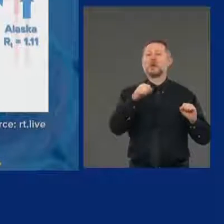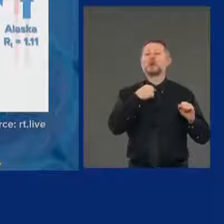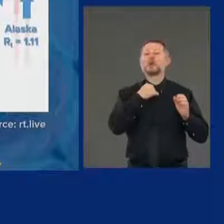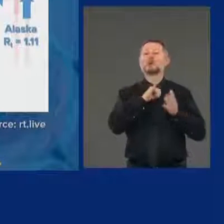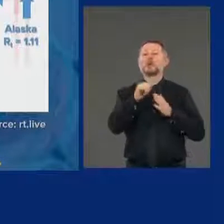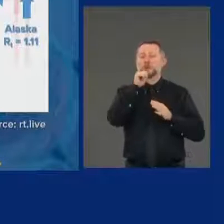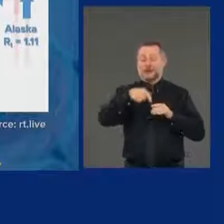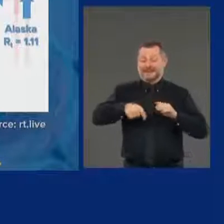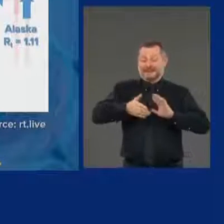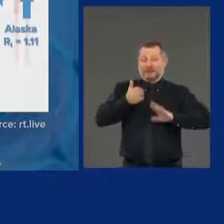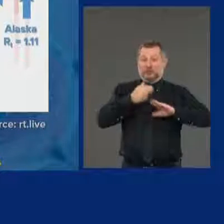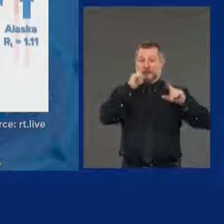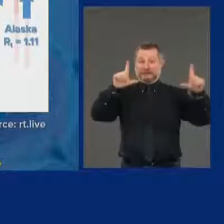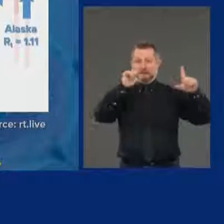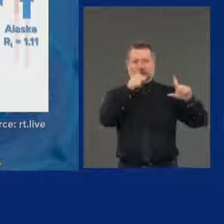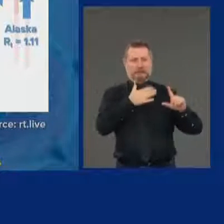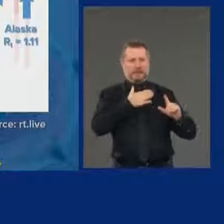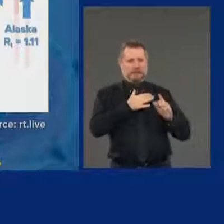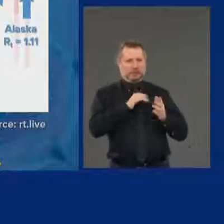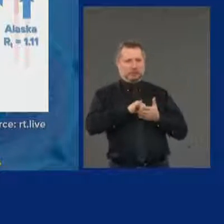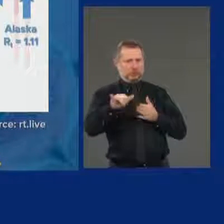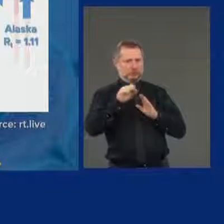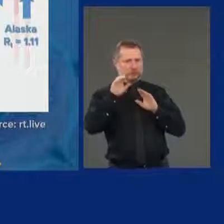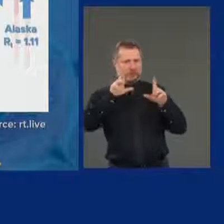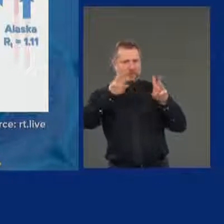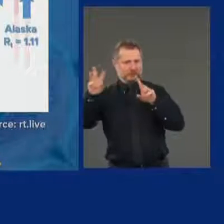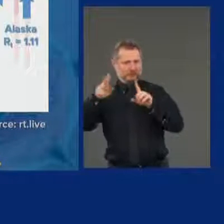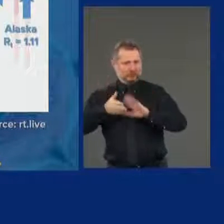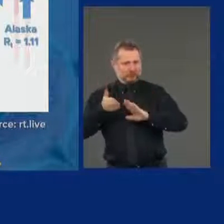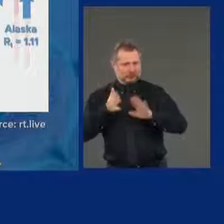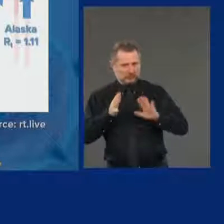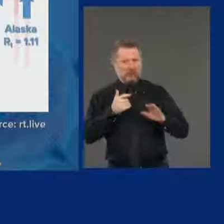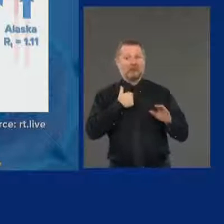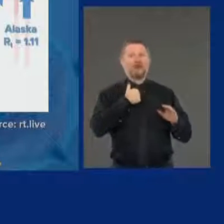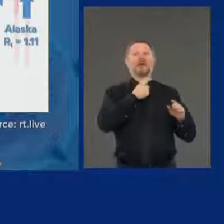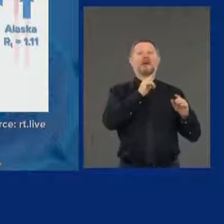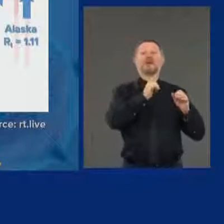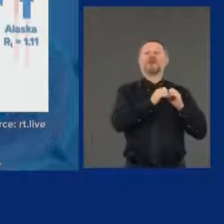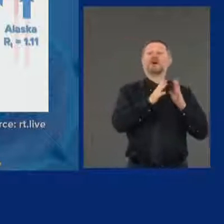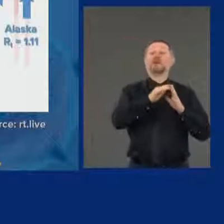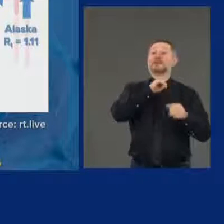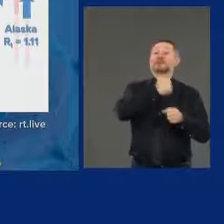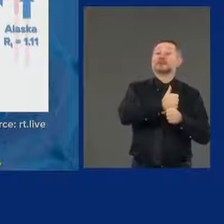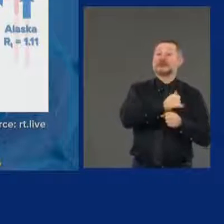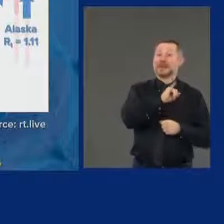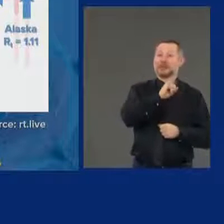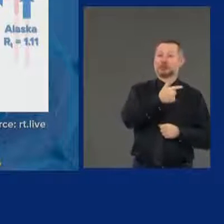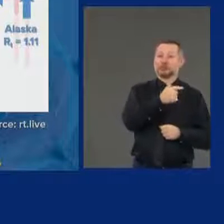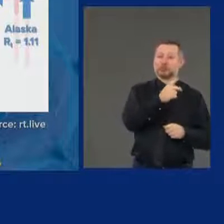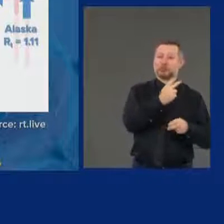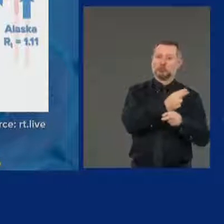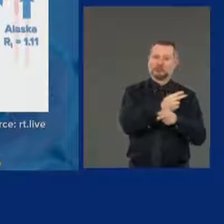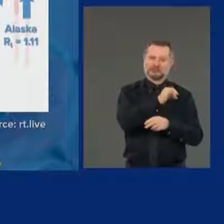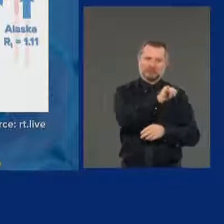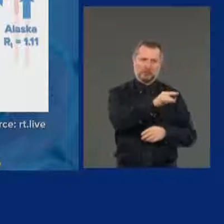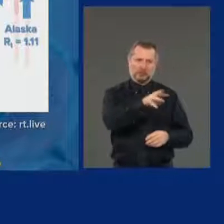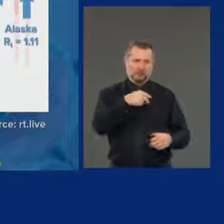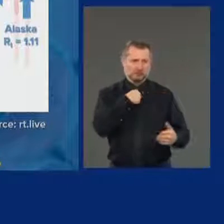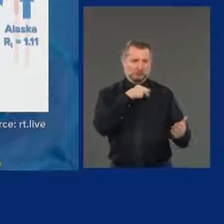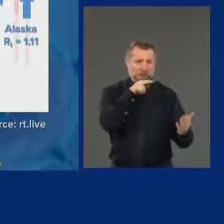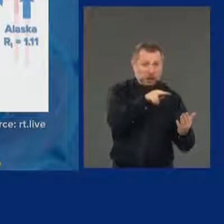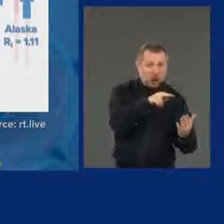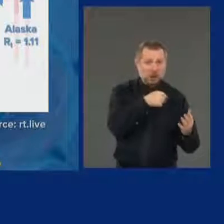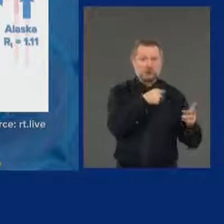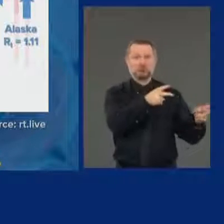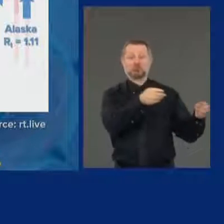the founders of Instagram, which we have been following. You see the states up at the top red, those are the states that have the highest